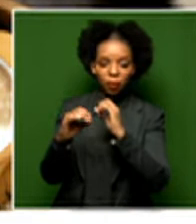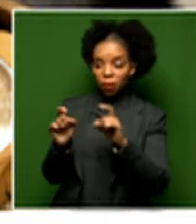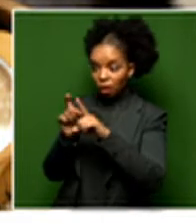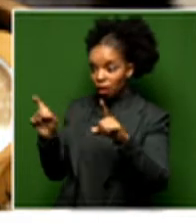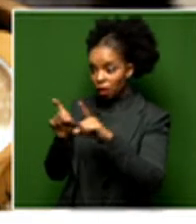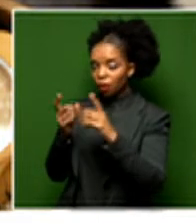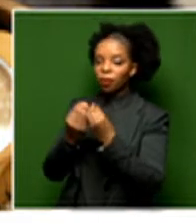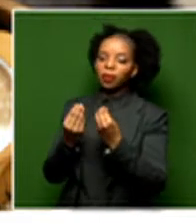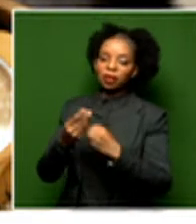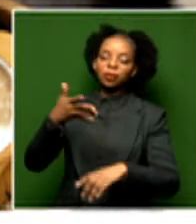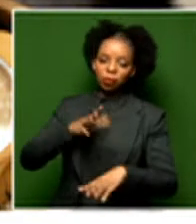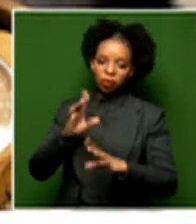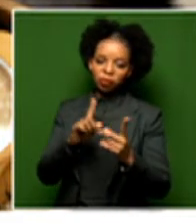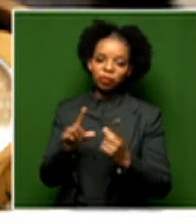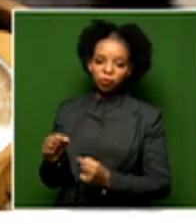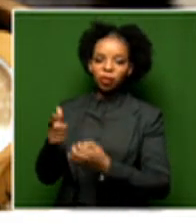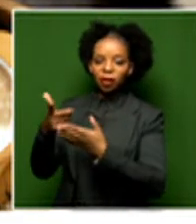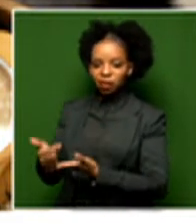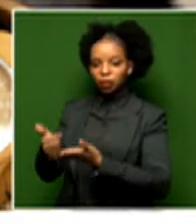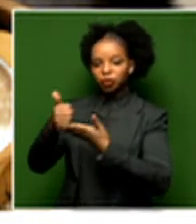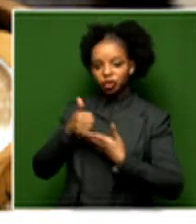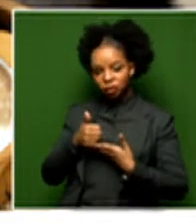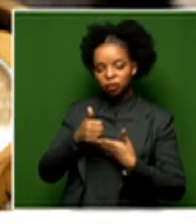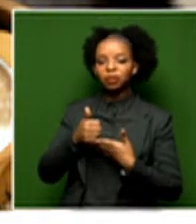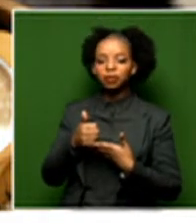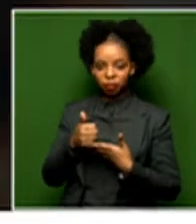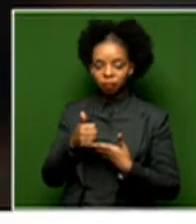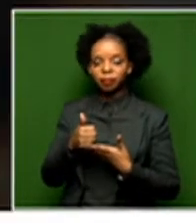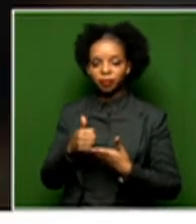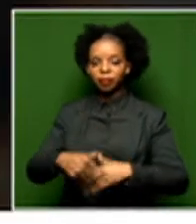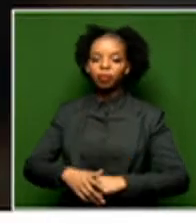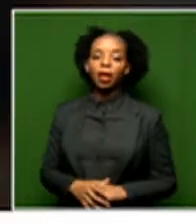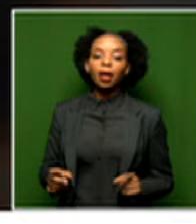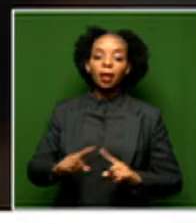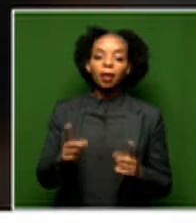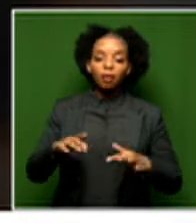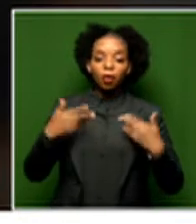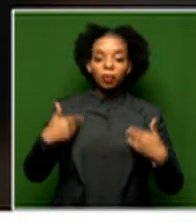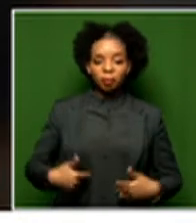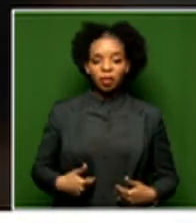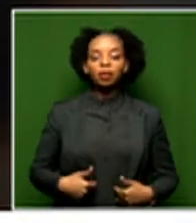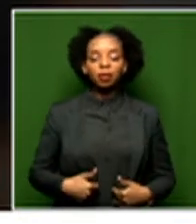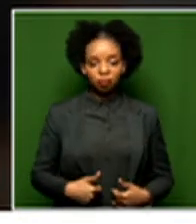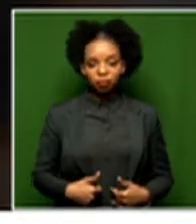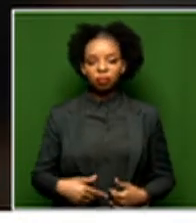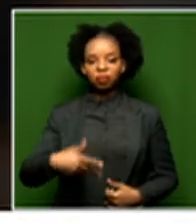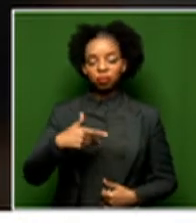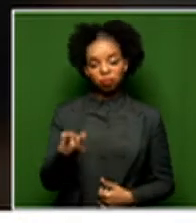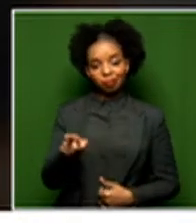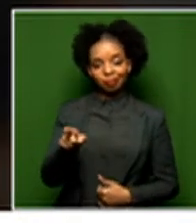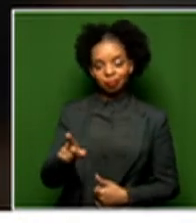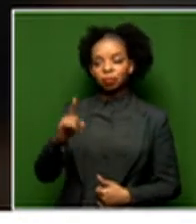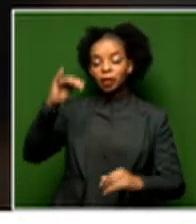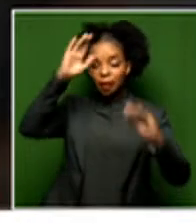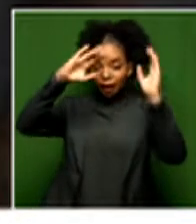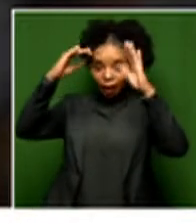and I come and package them with the help of the team also. So, like, for me, the skills that needed, especially for the